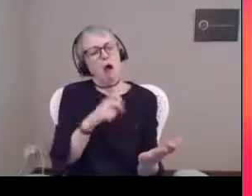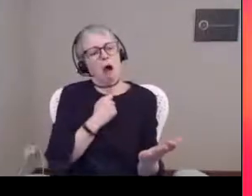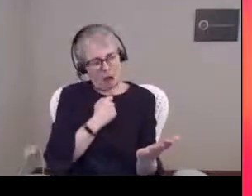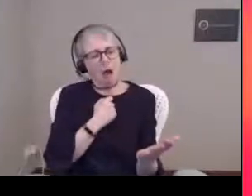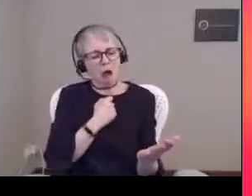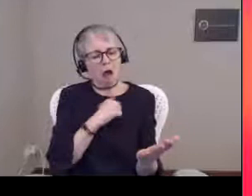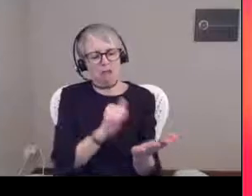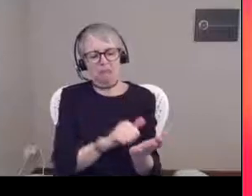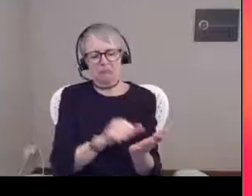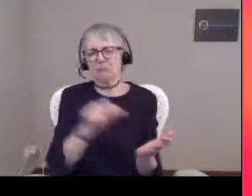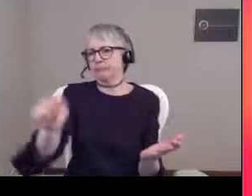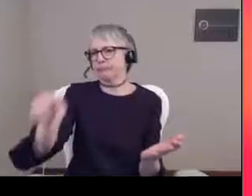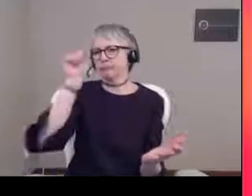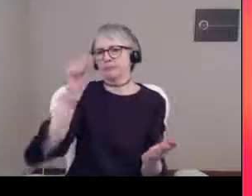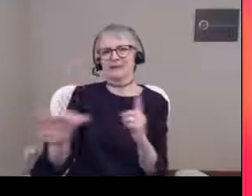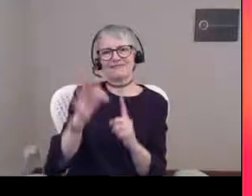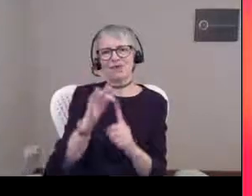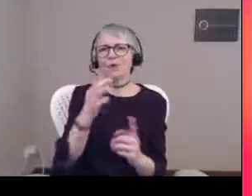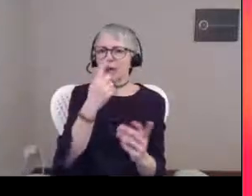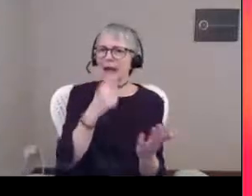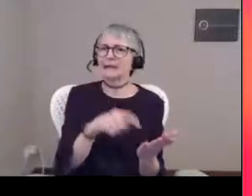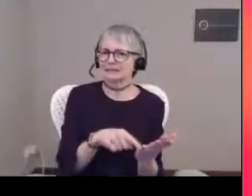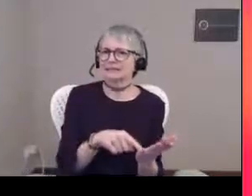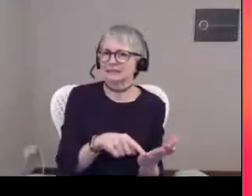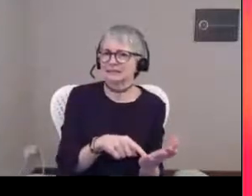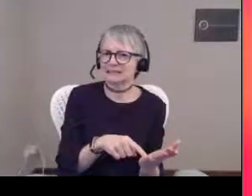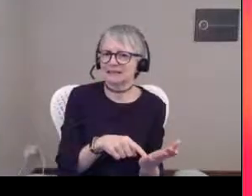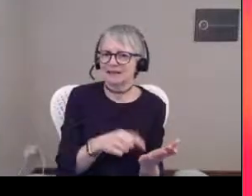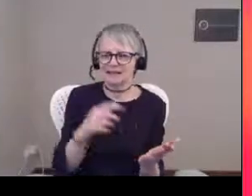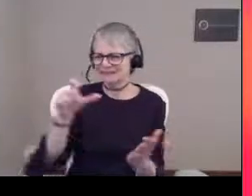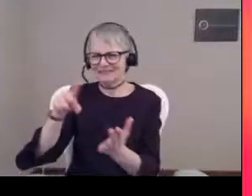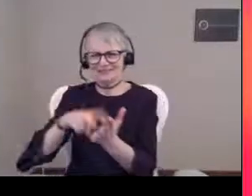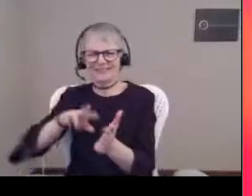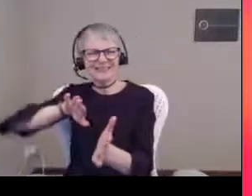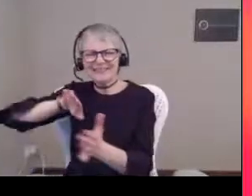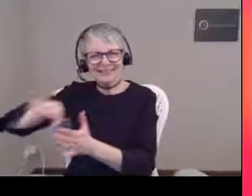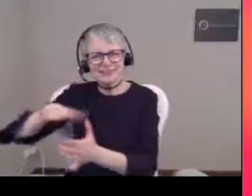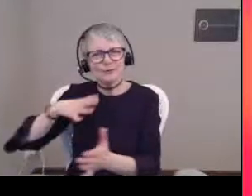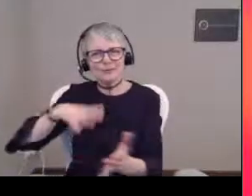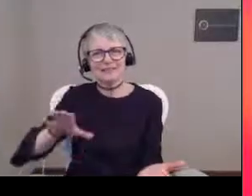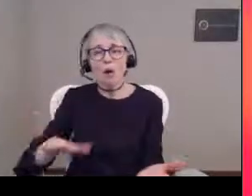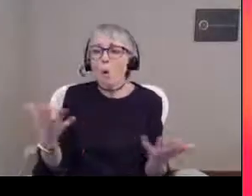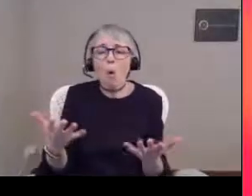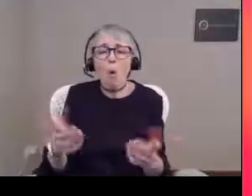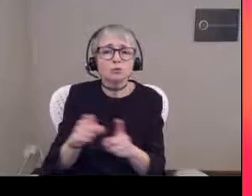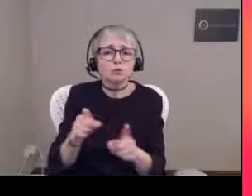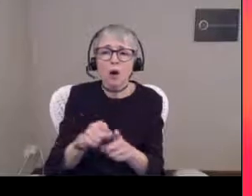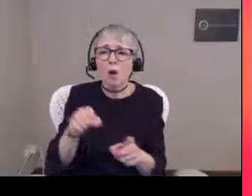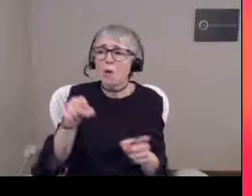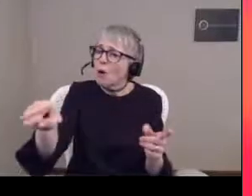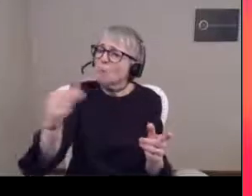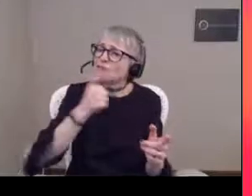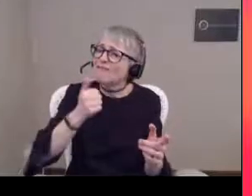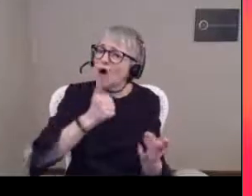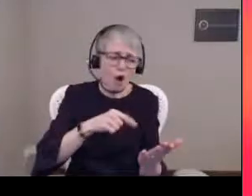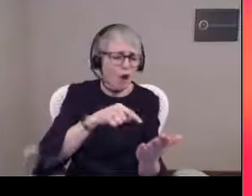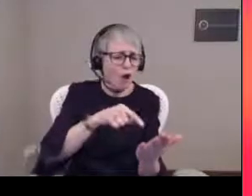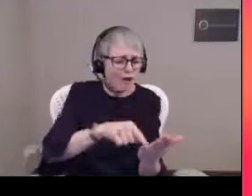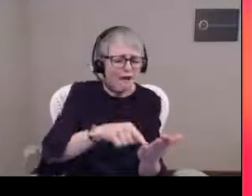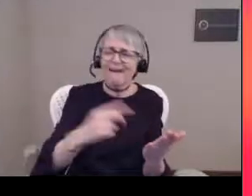at a CV and judging person, and we also have the opportunity for someone to send in a video cover letter if they wanted to do it that way as well.